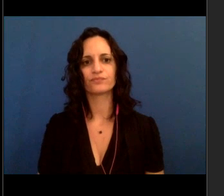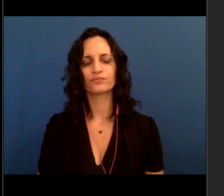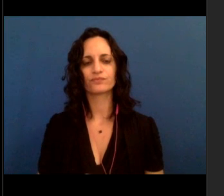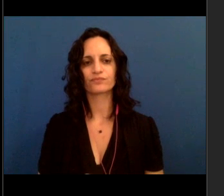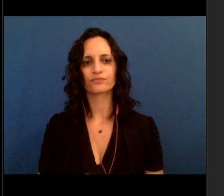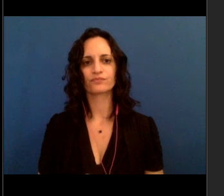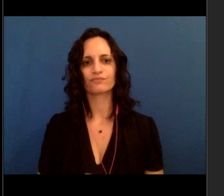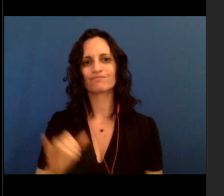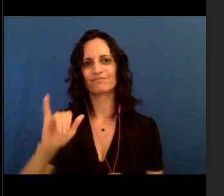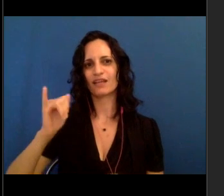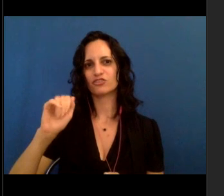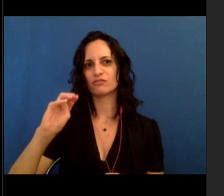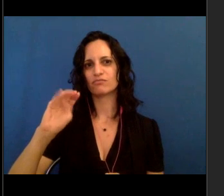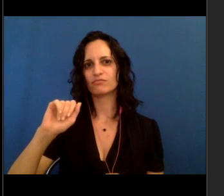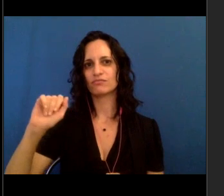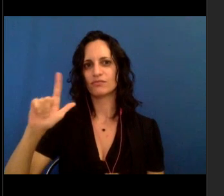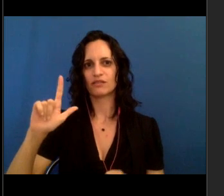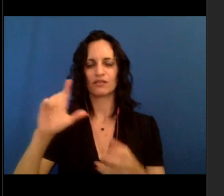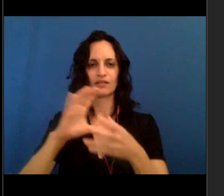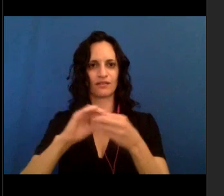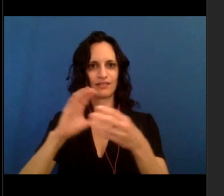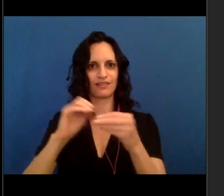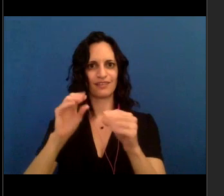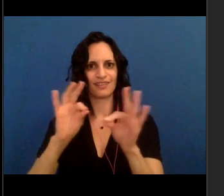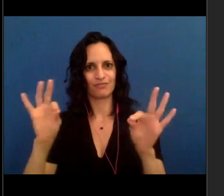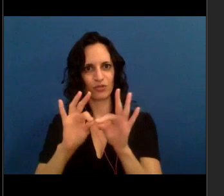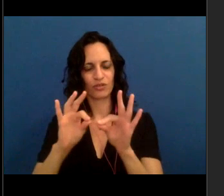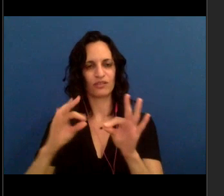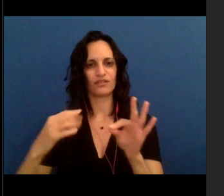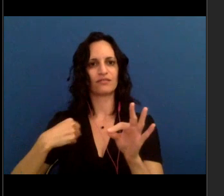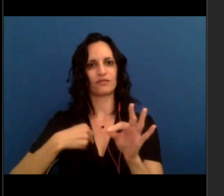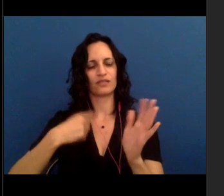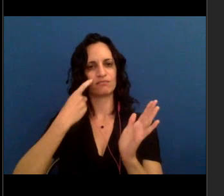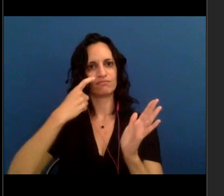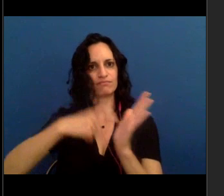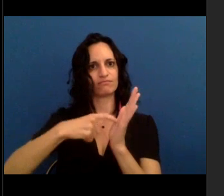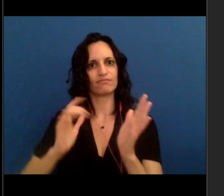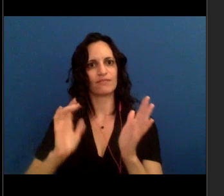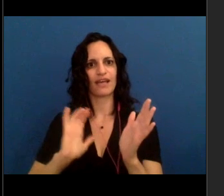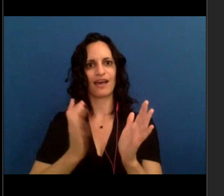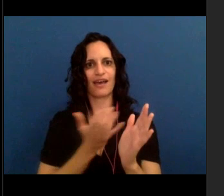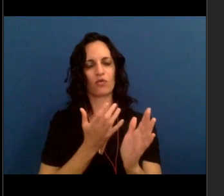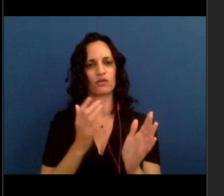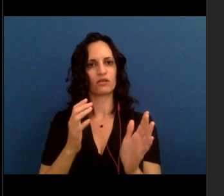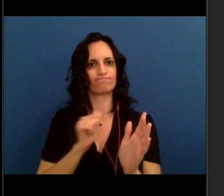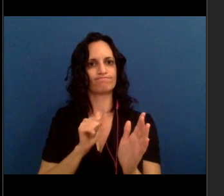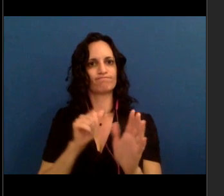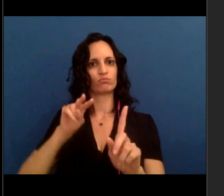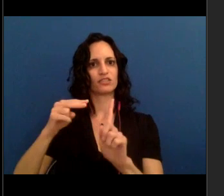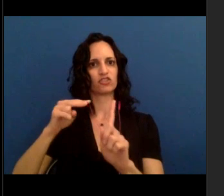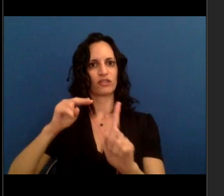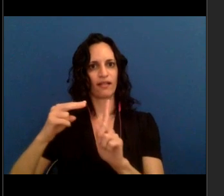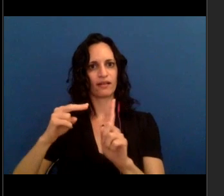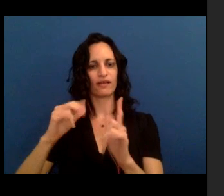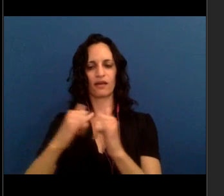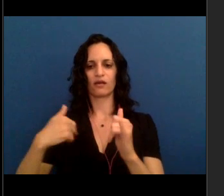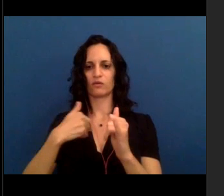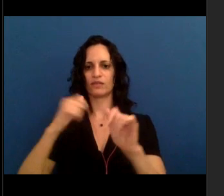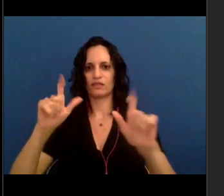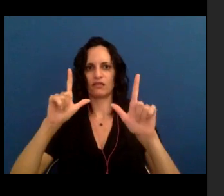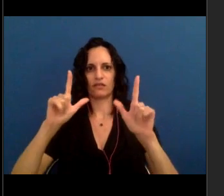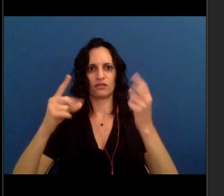As Jamal was just talking about, it's always important that we talk about our own positionality and how that informs kind of how we see the world and what we talk